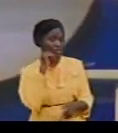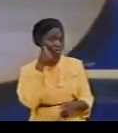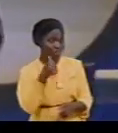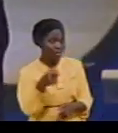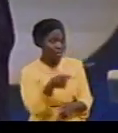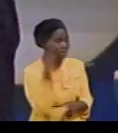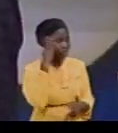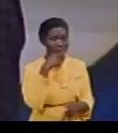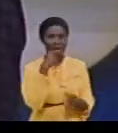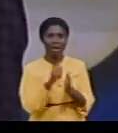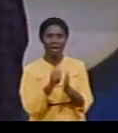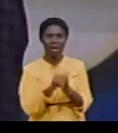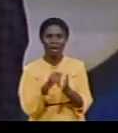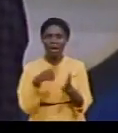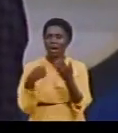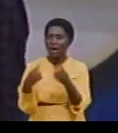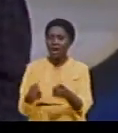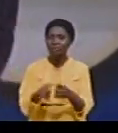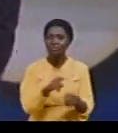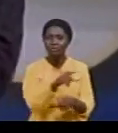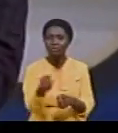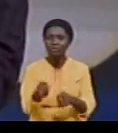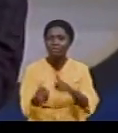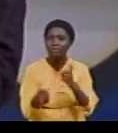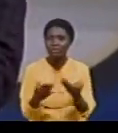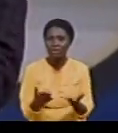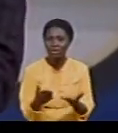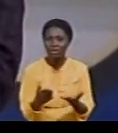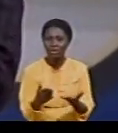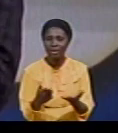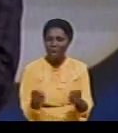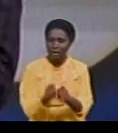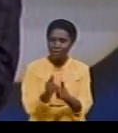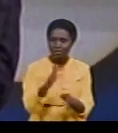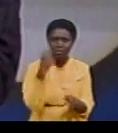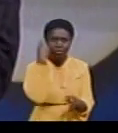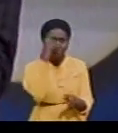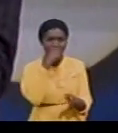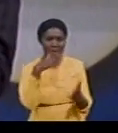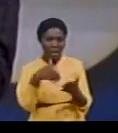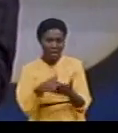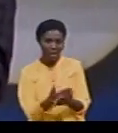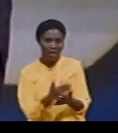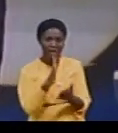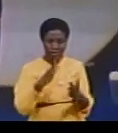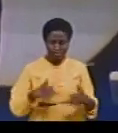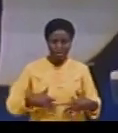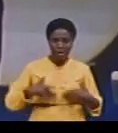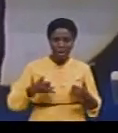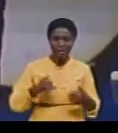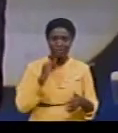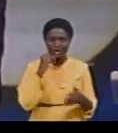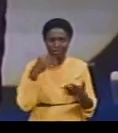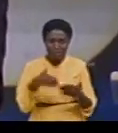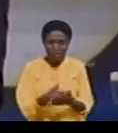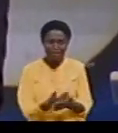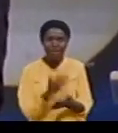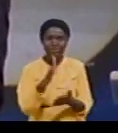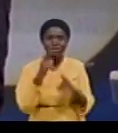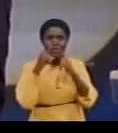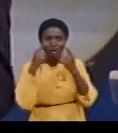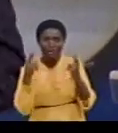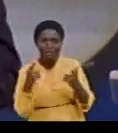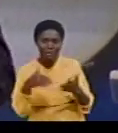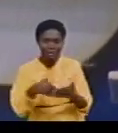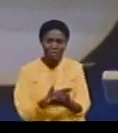say, what happened to you? Even your look is new. Your life is new. Your